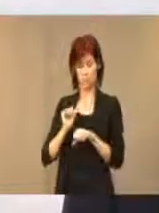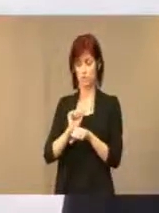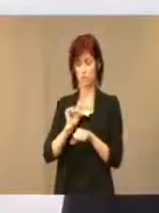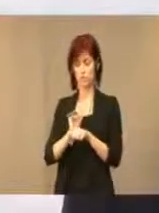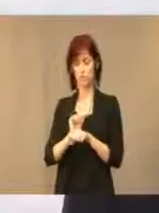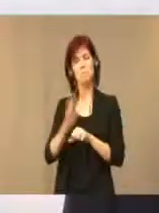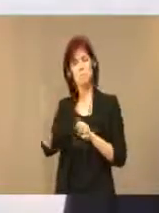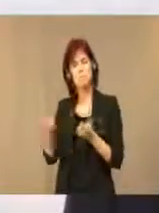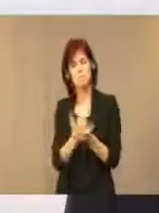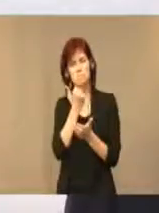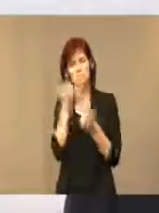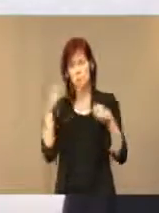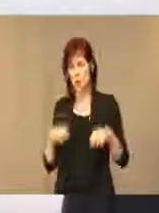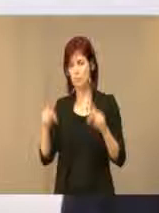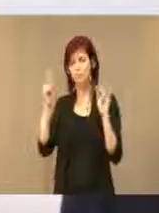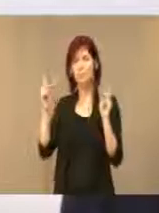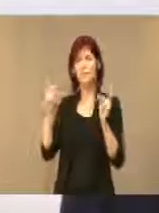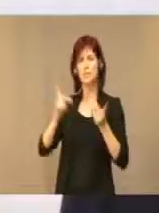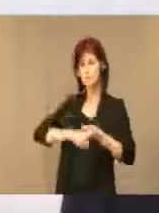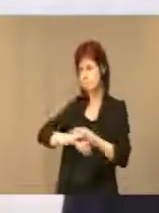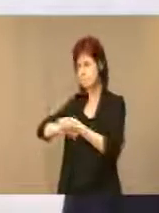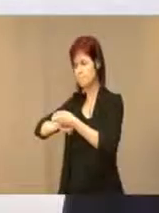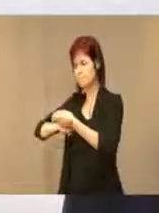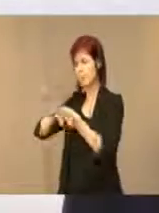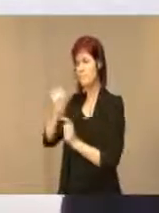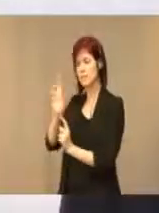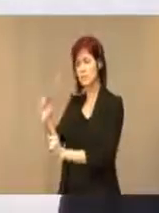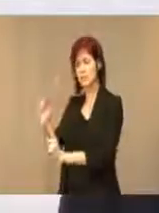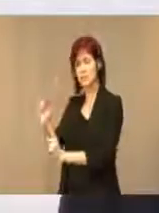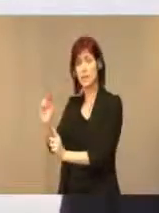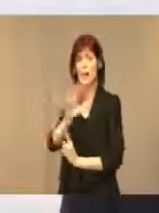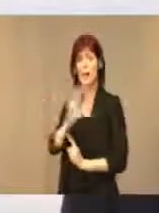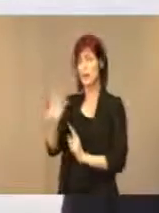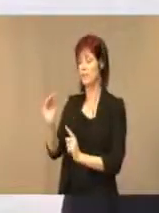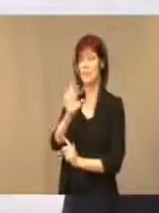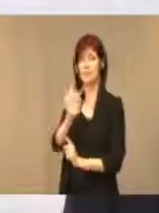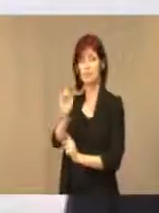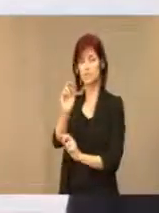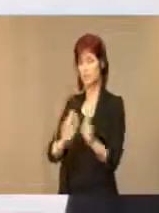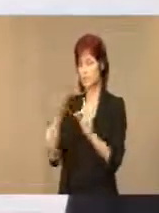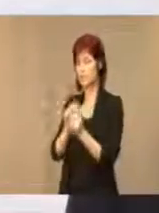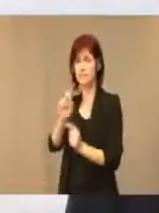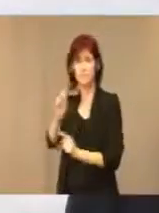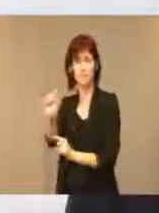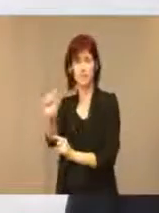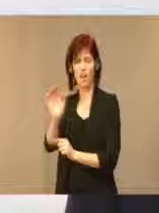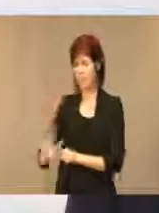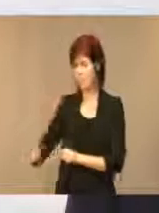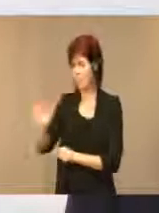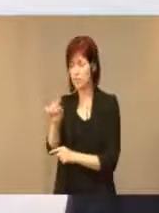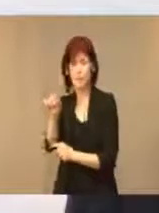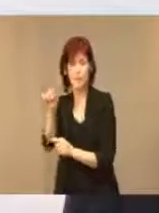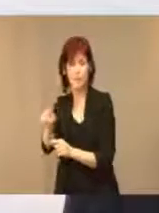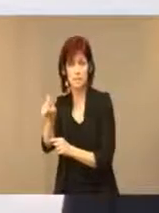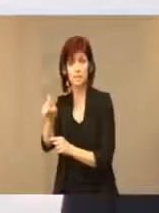are great, but with proper support, we can meet those needs. It's also important that we look at the jurisdictional issues.